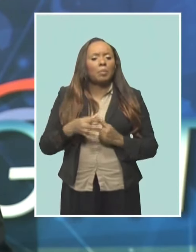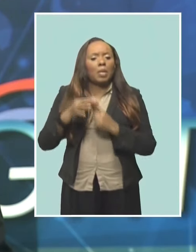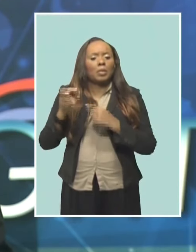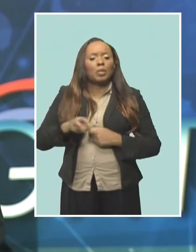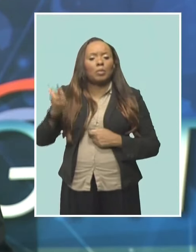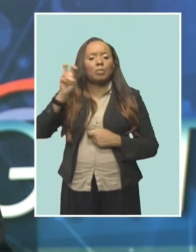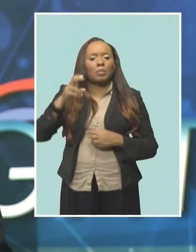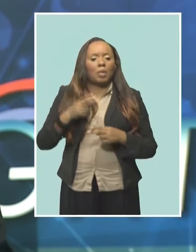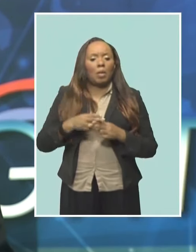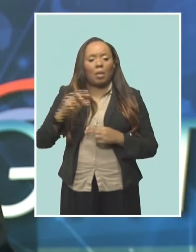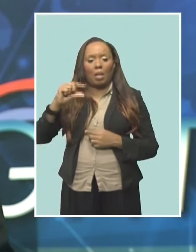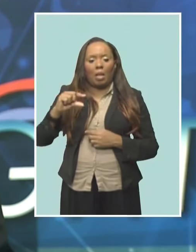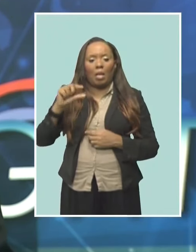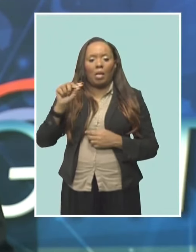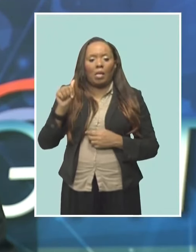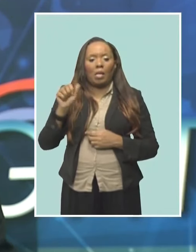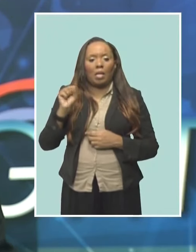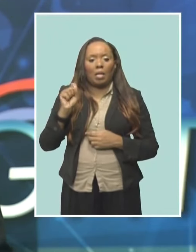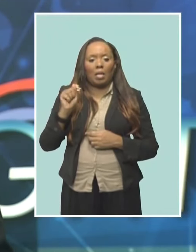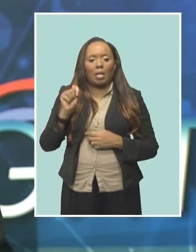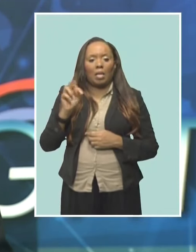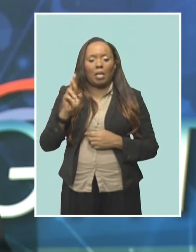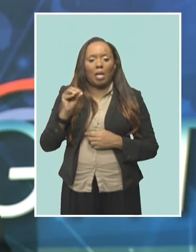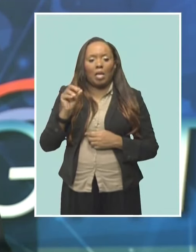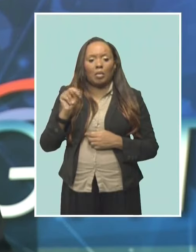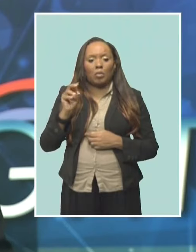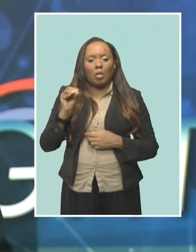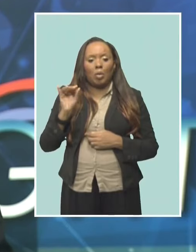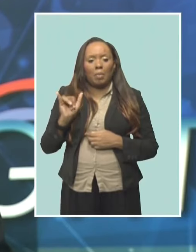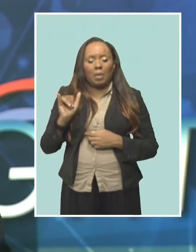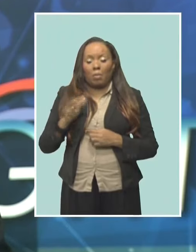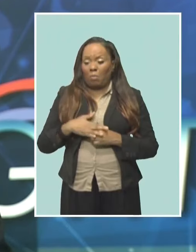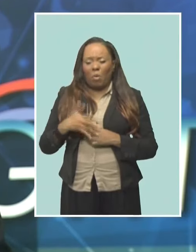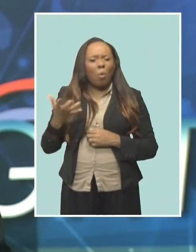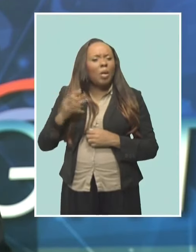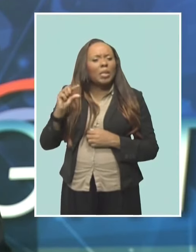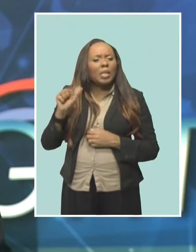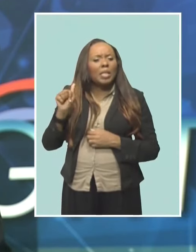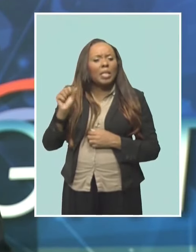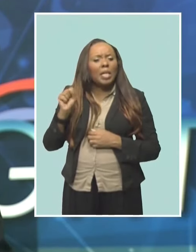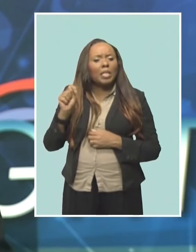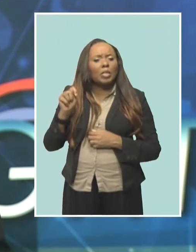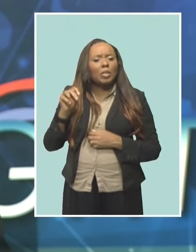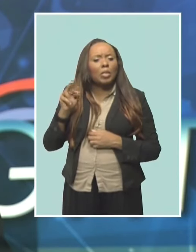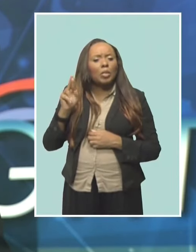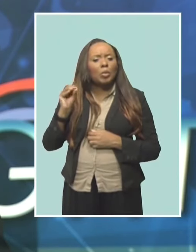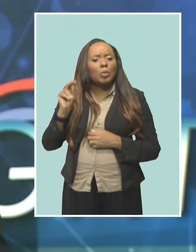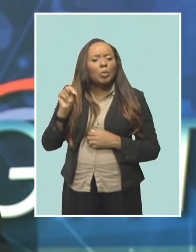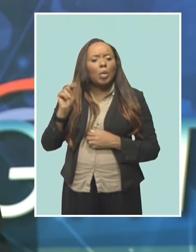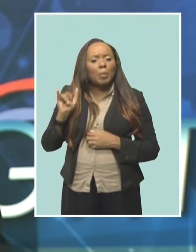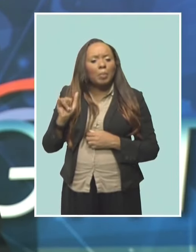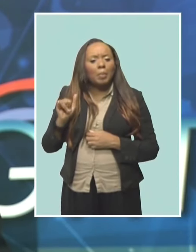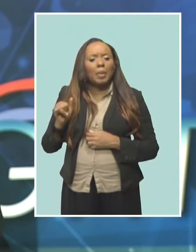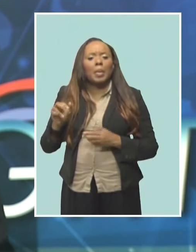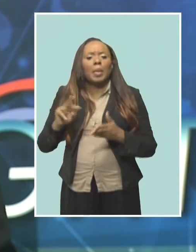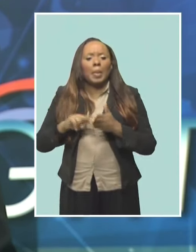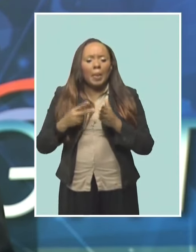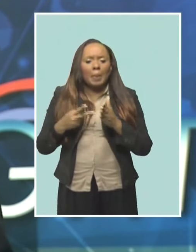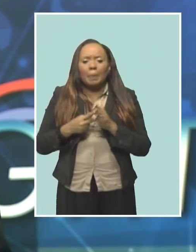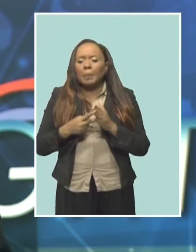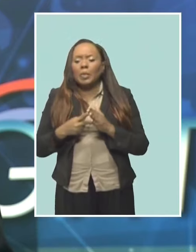and Tourism Association, Tessa Lee Moore. Gastronomy tourism is a form of travel that revolves around exploring the